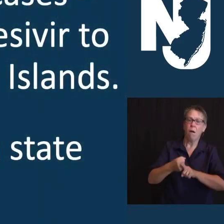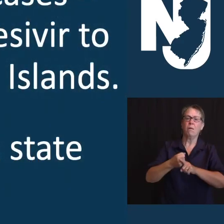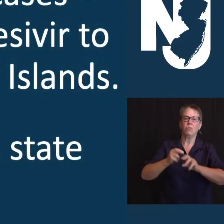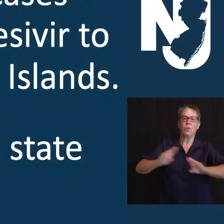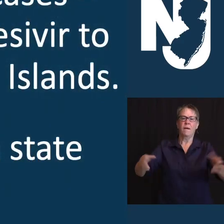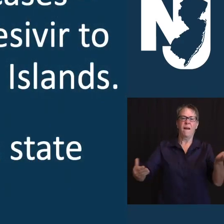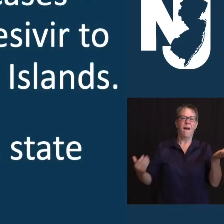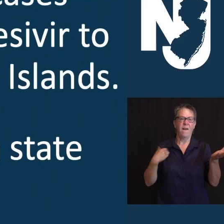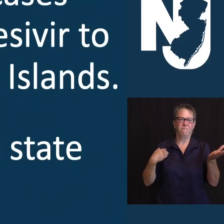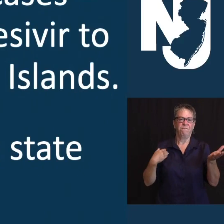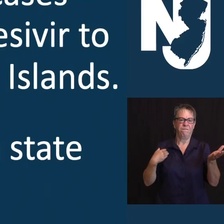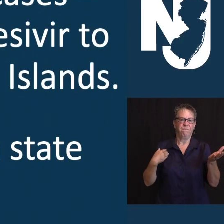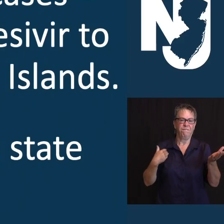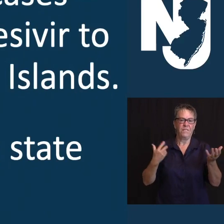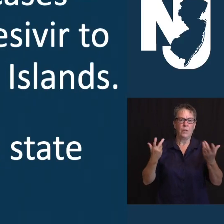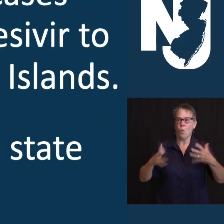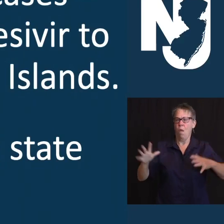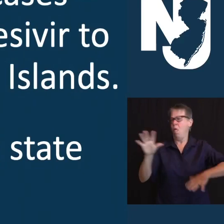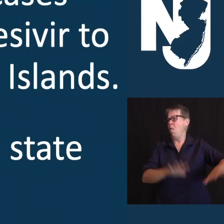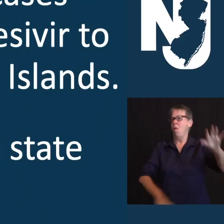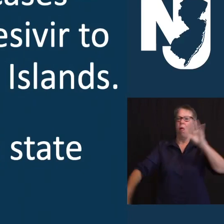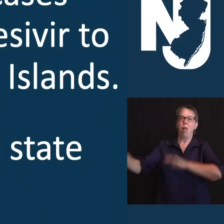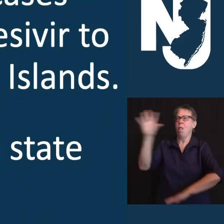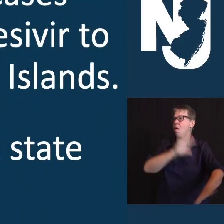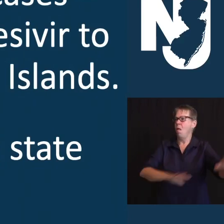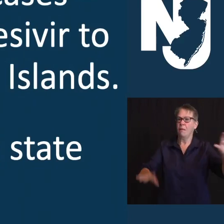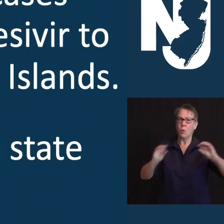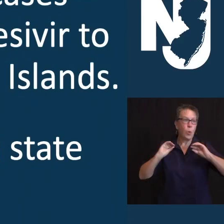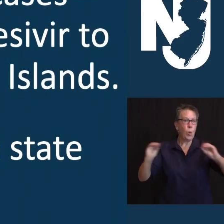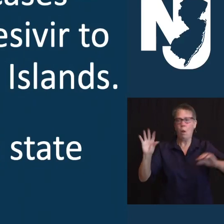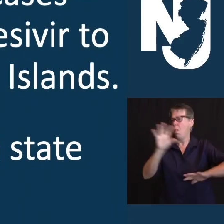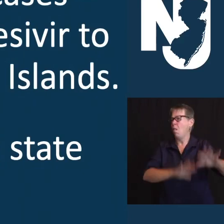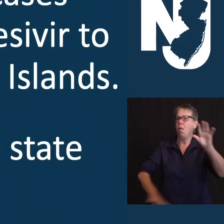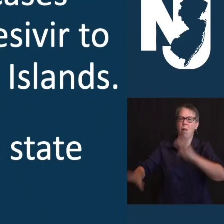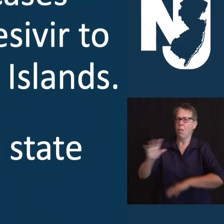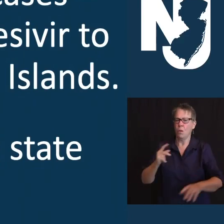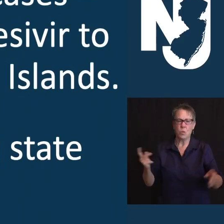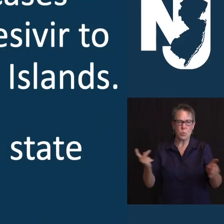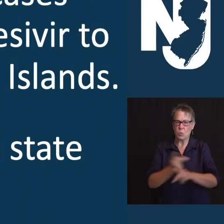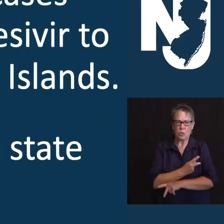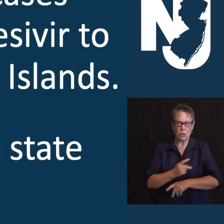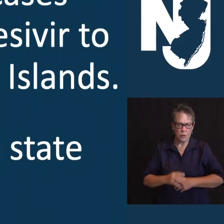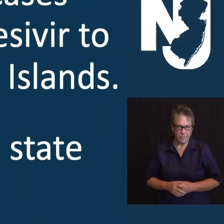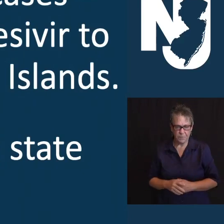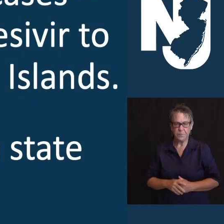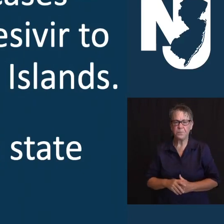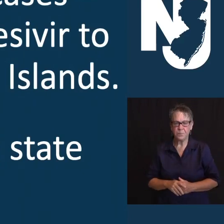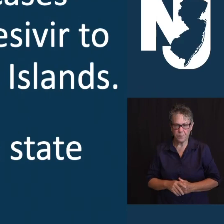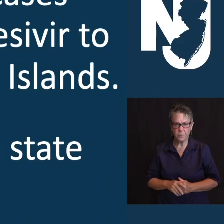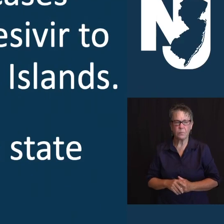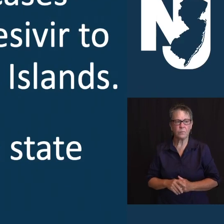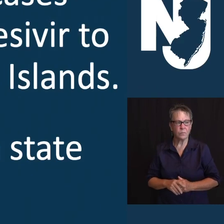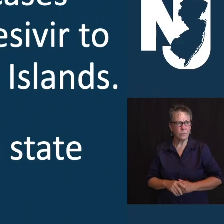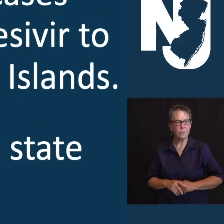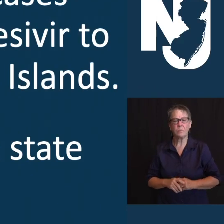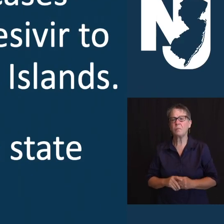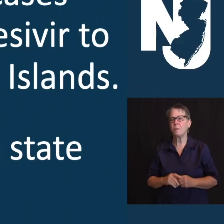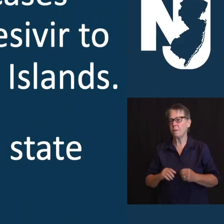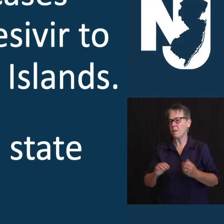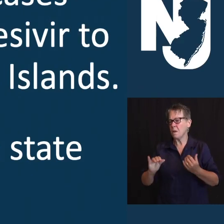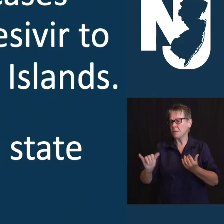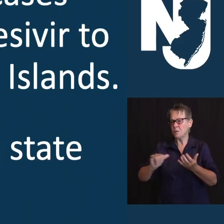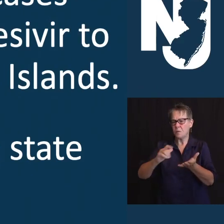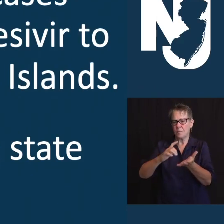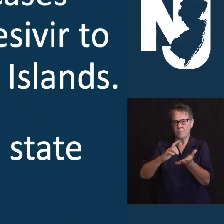happy to say, and Judy and I talked about this, I think, on Monday with Pat and the team, we are also donating through the Department of Health, and thank you for your